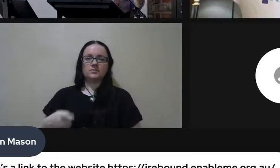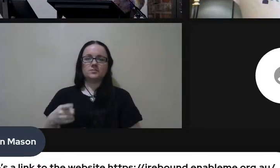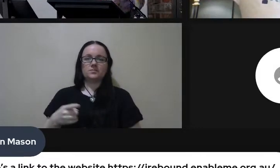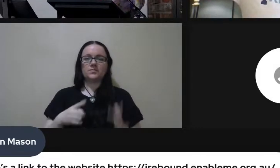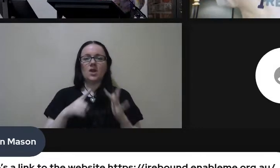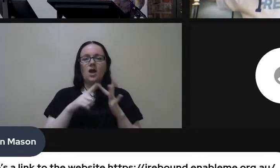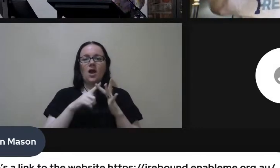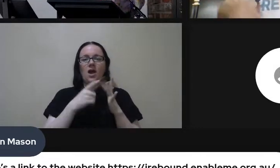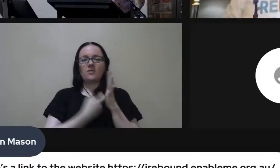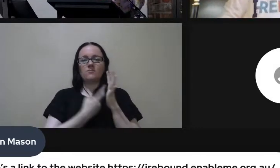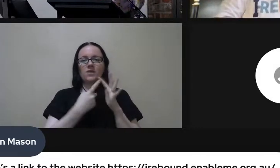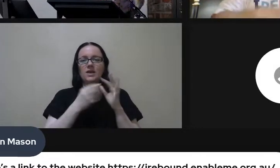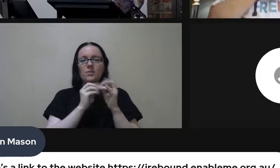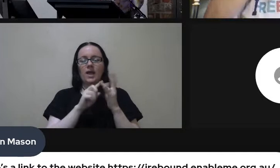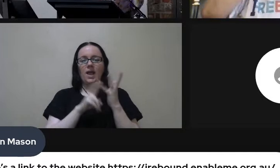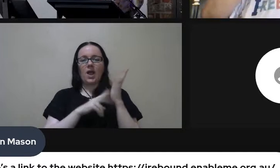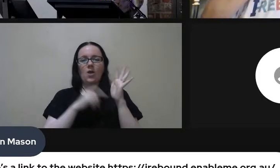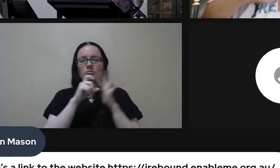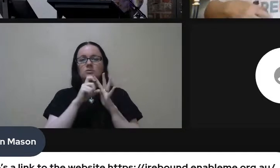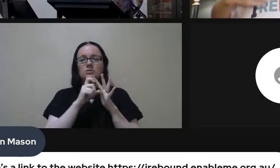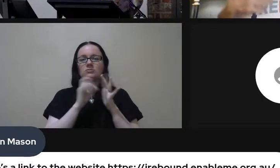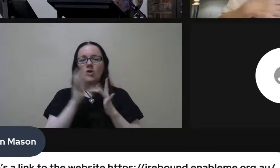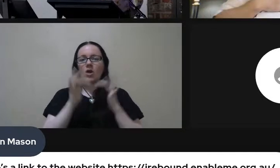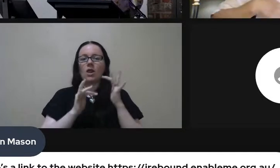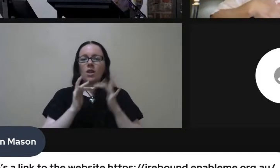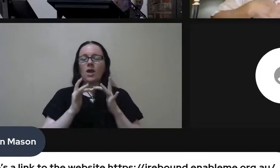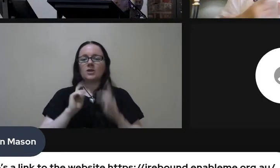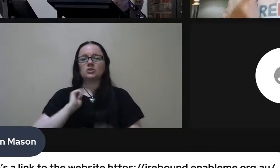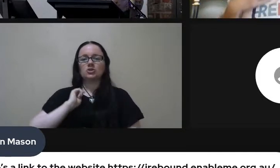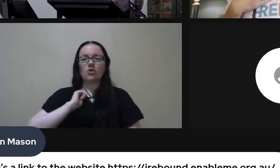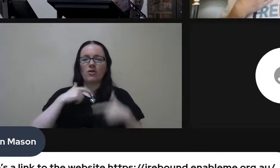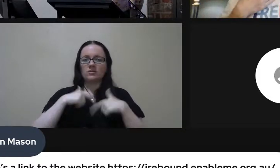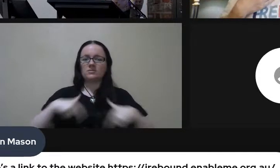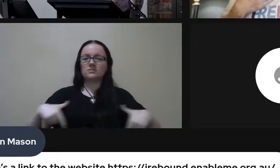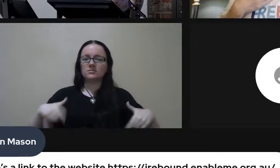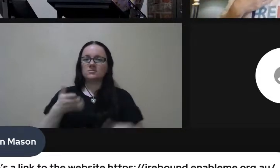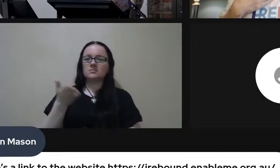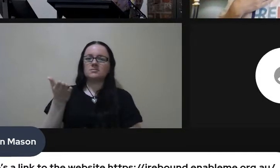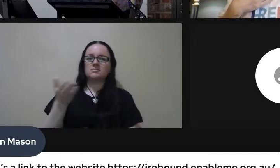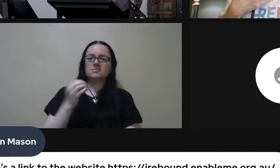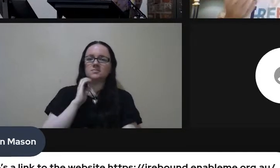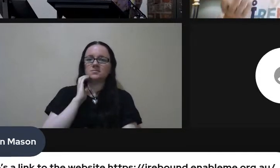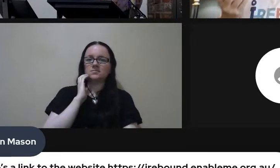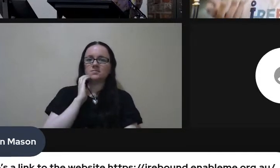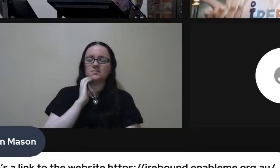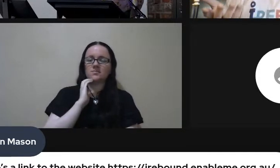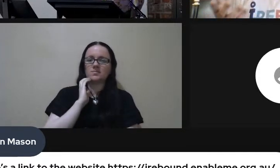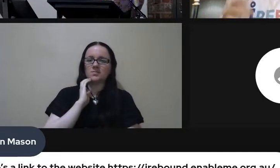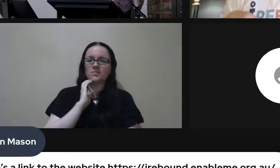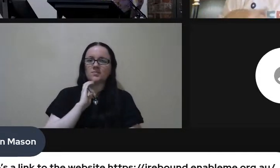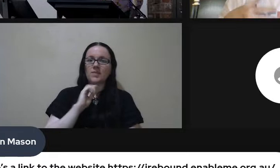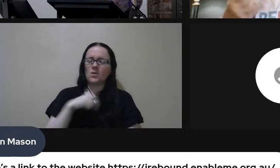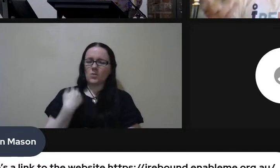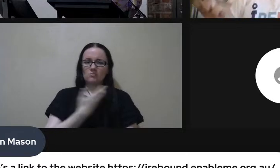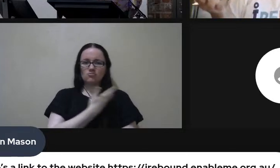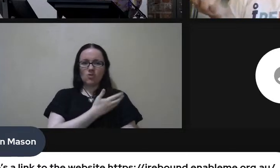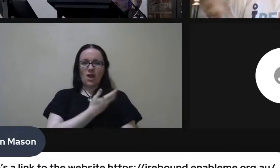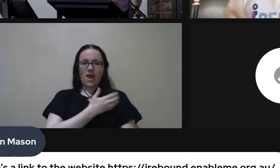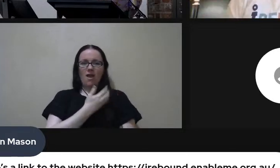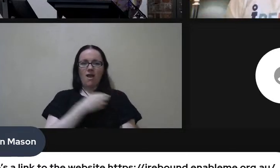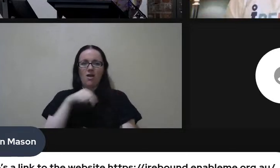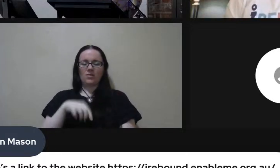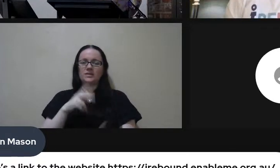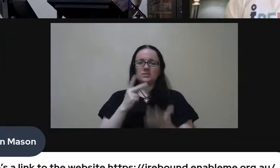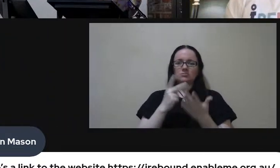the iRebound online T-shirt. We were so proud of the project that we've had T-shirts printed. You go